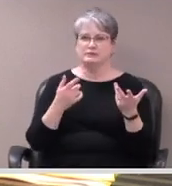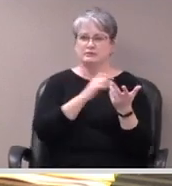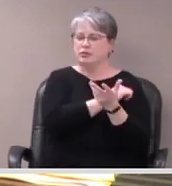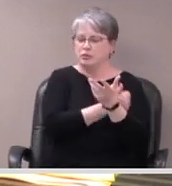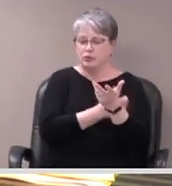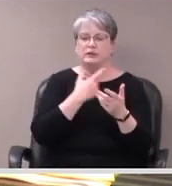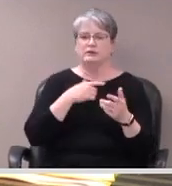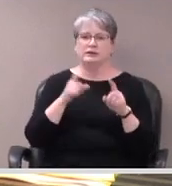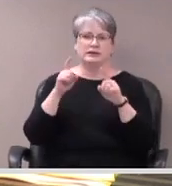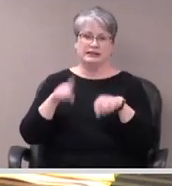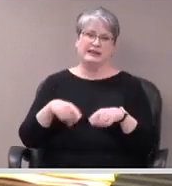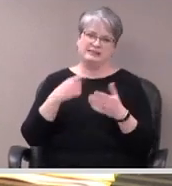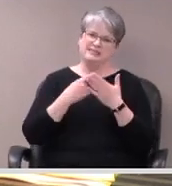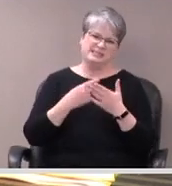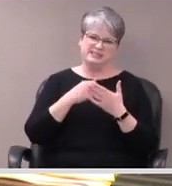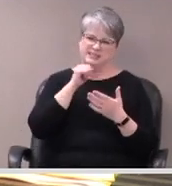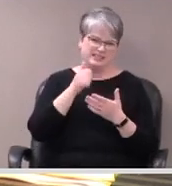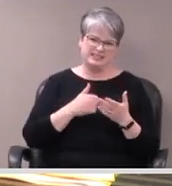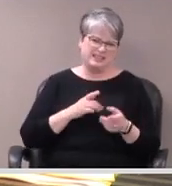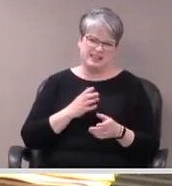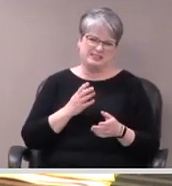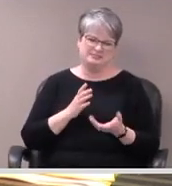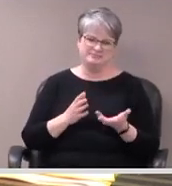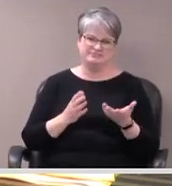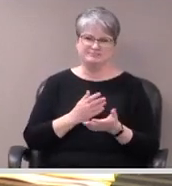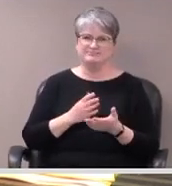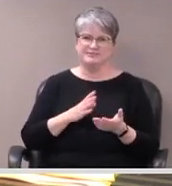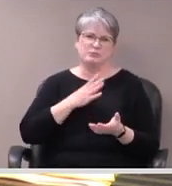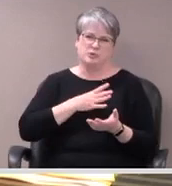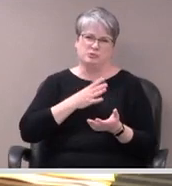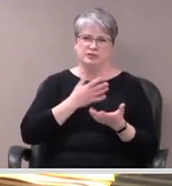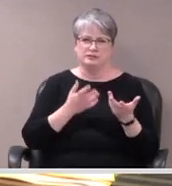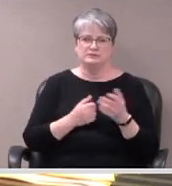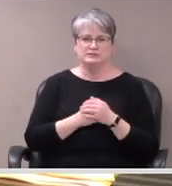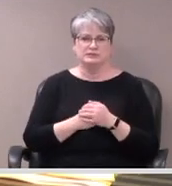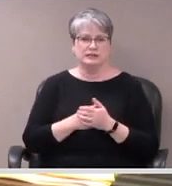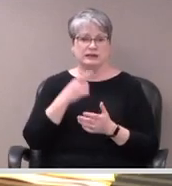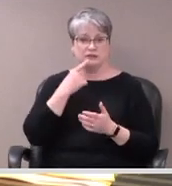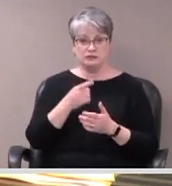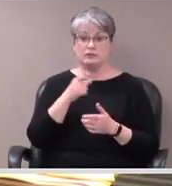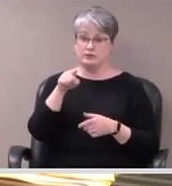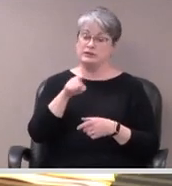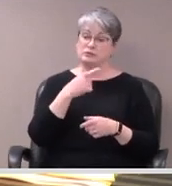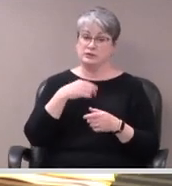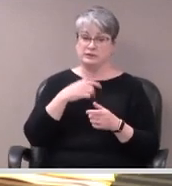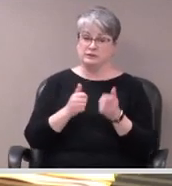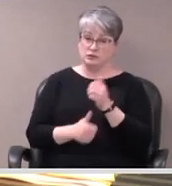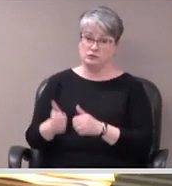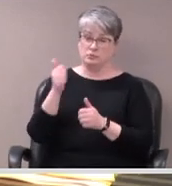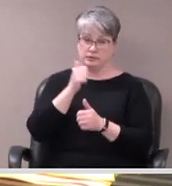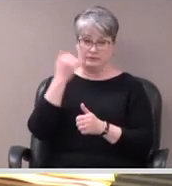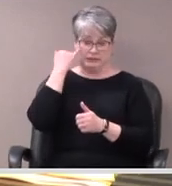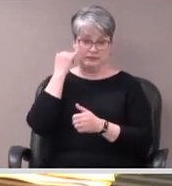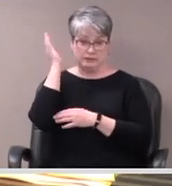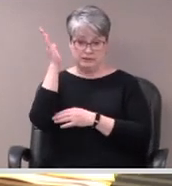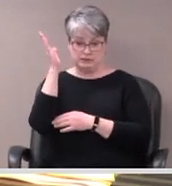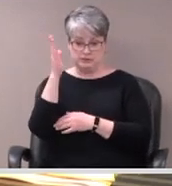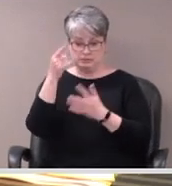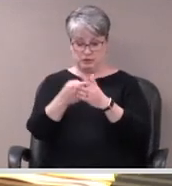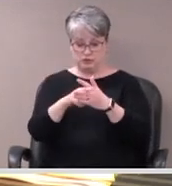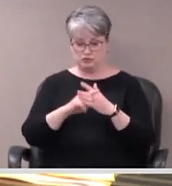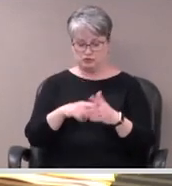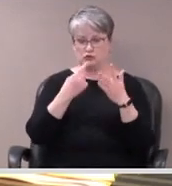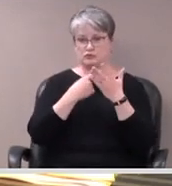such discussion is not appropriate. Personnel matters are within the authority of the superintendent. If a speaker begins to discuss